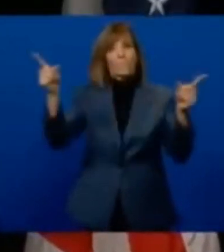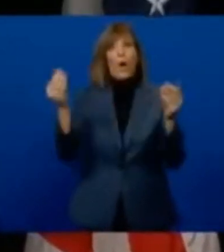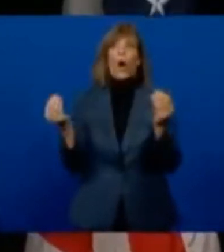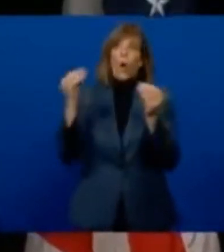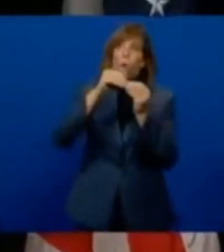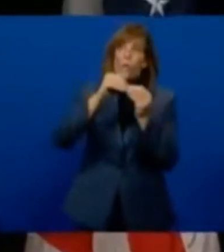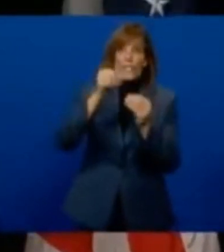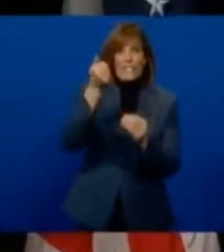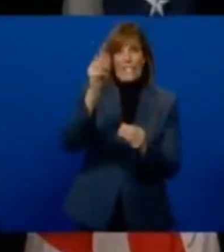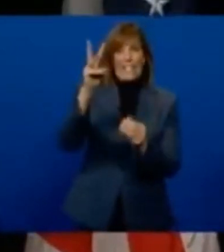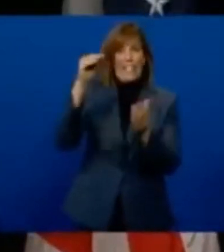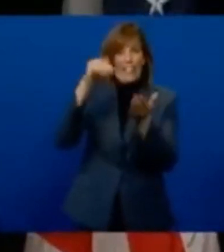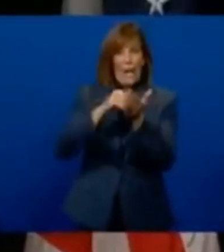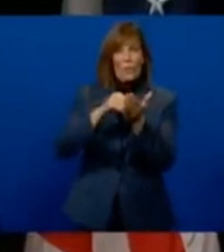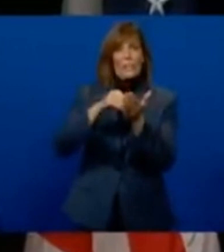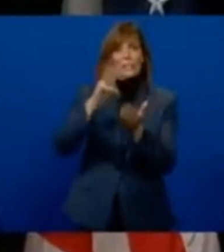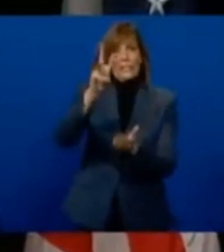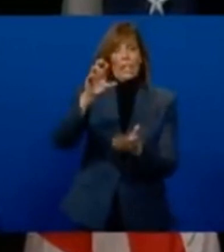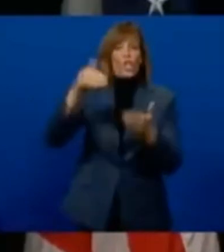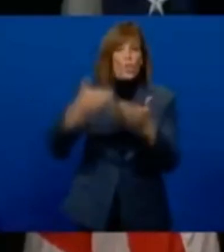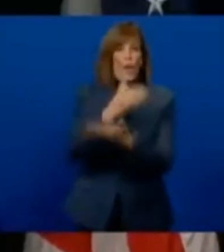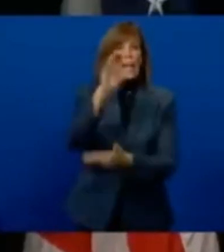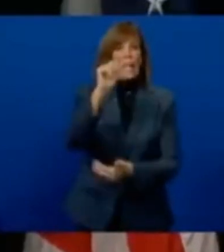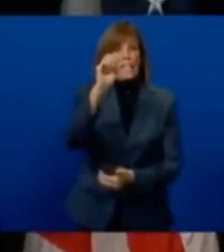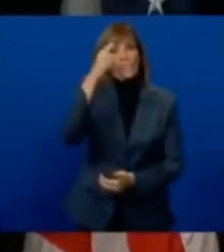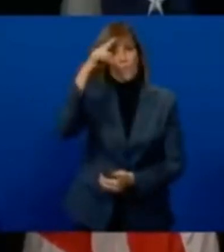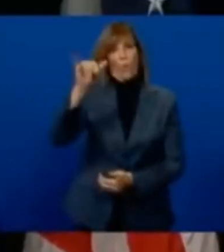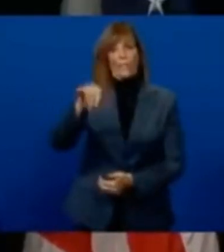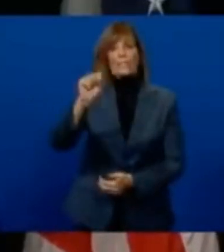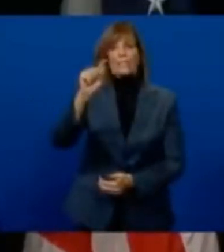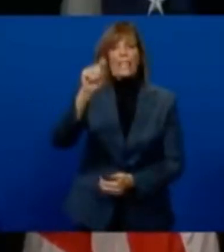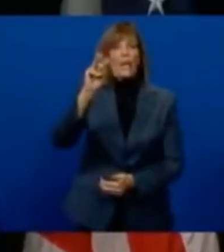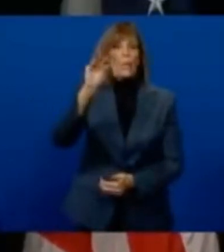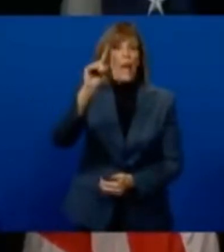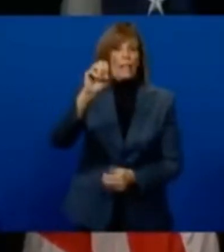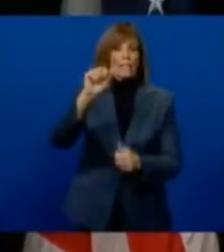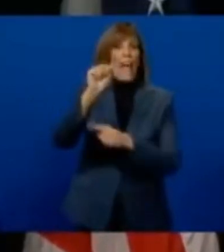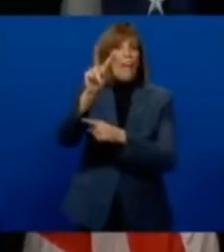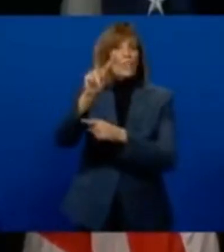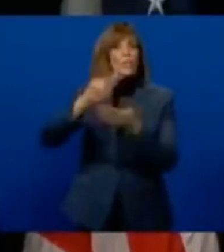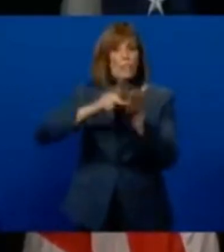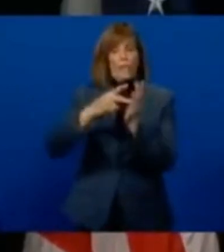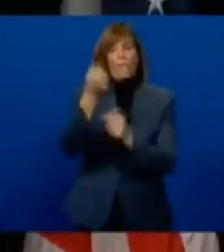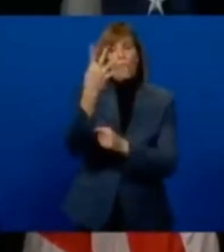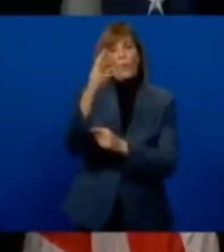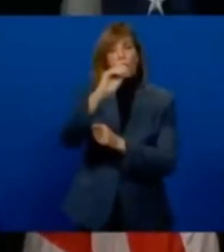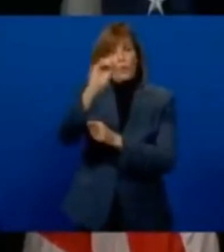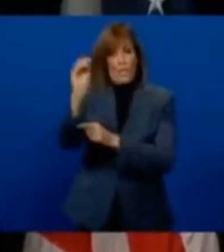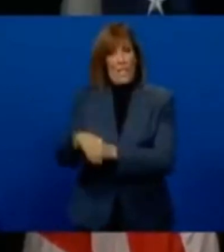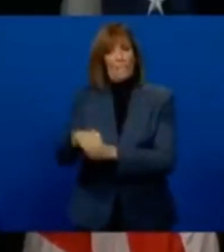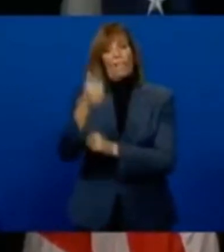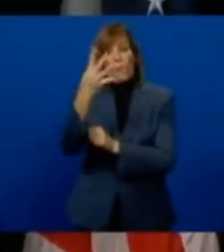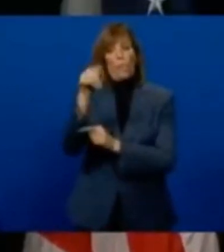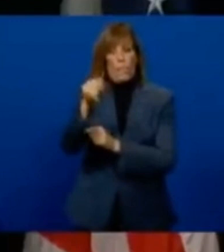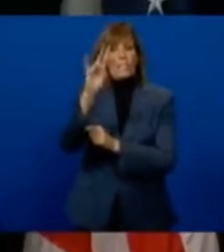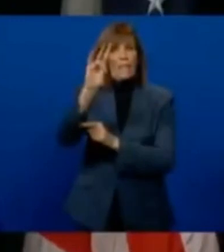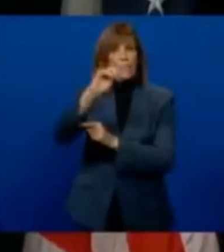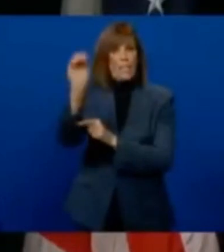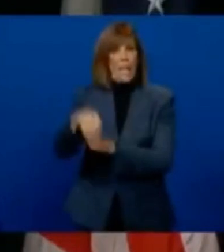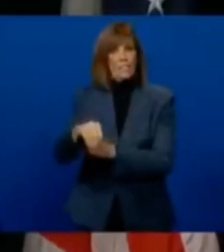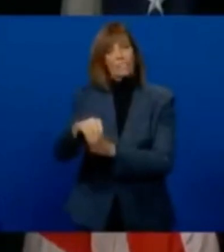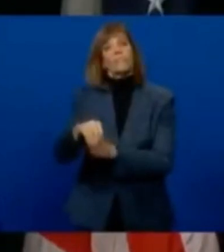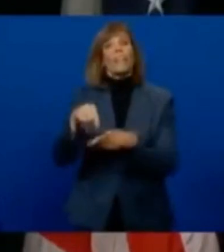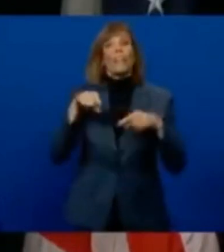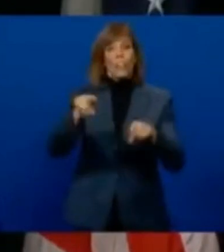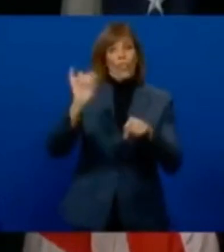than 16,600 new cases with a statewide average positivity rate of 14.7%. And while